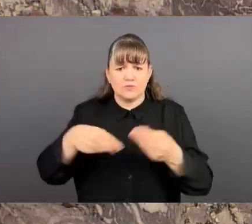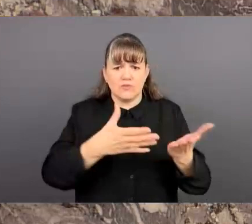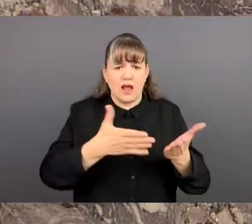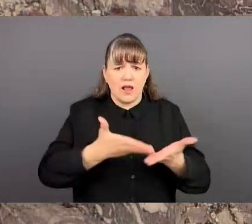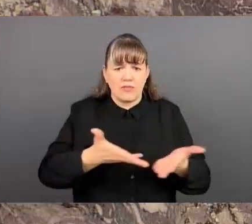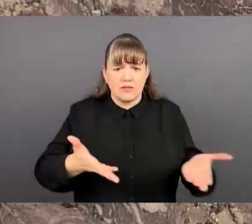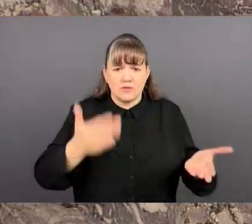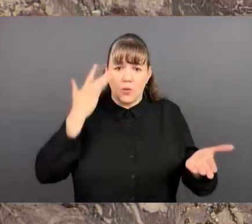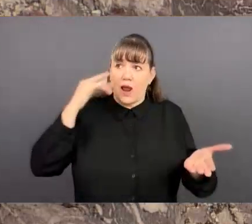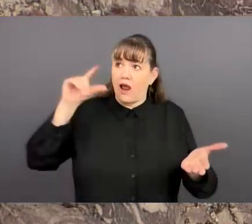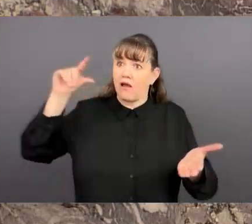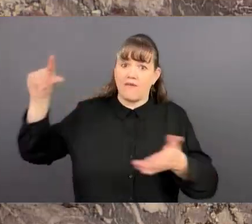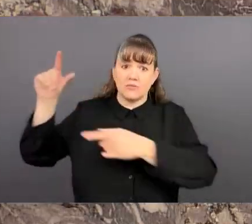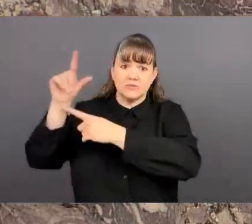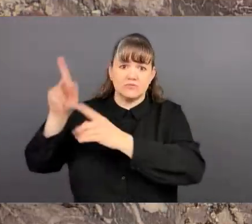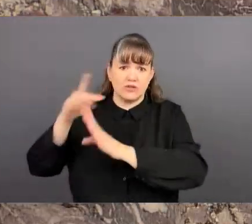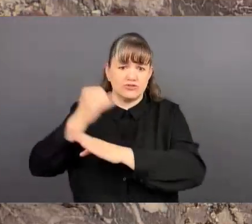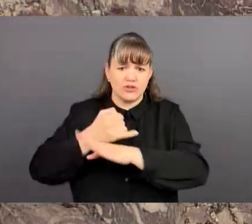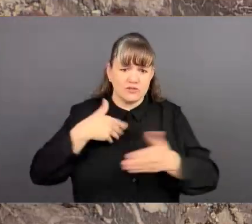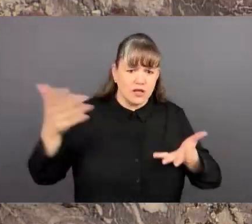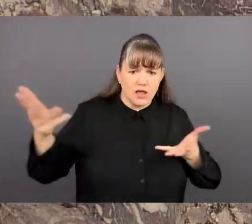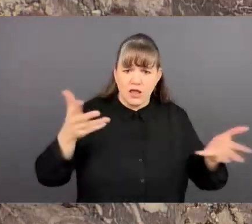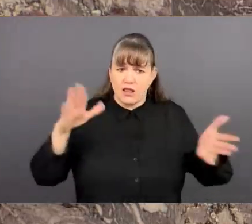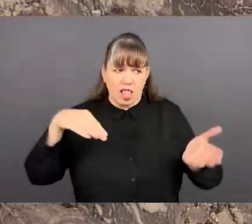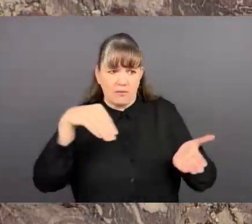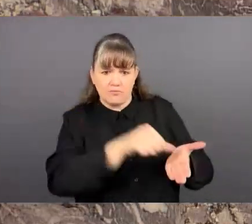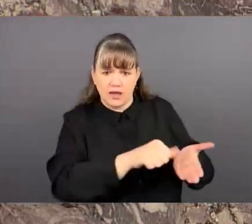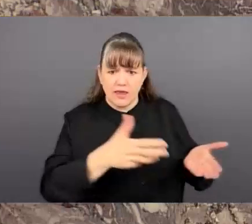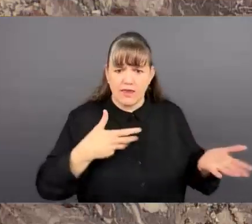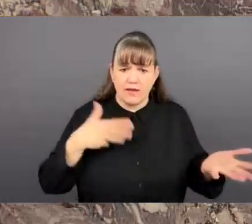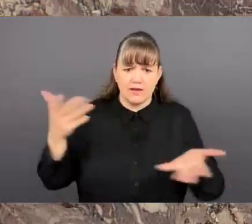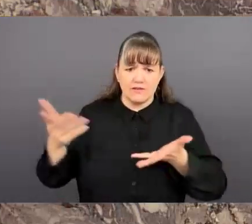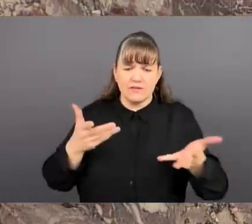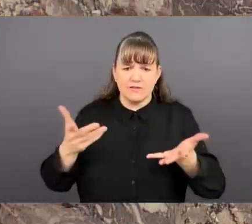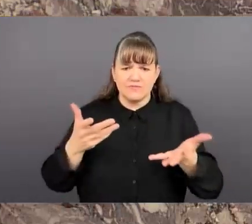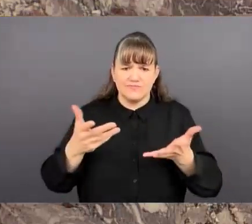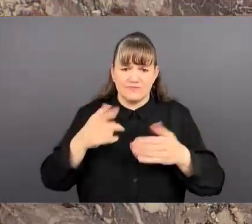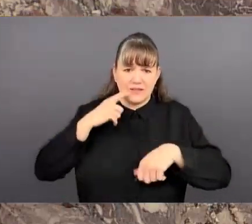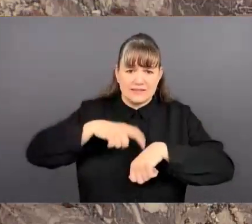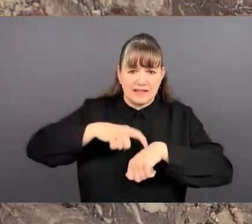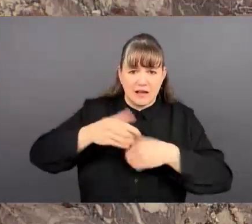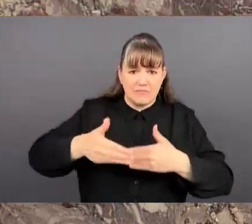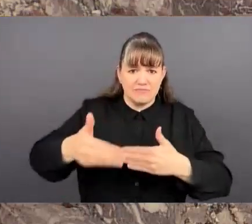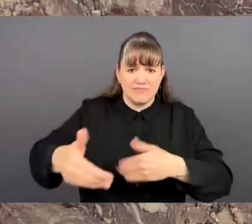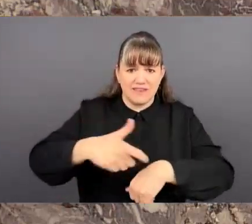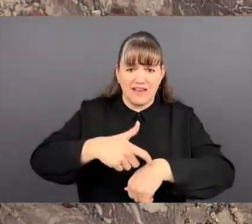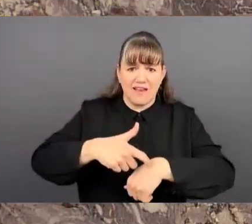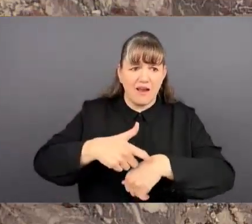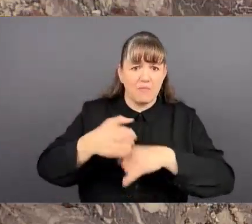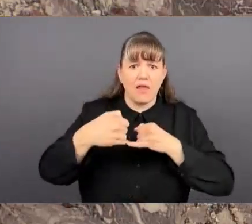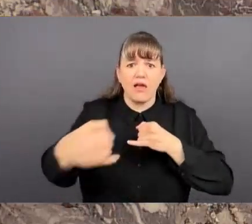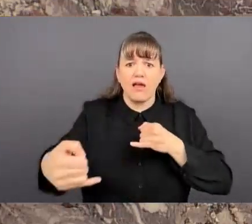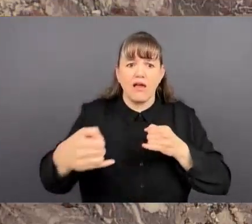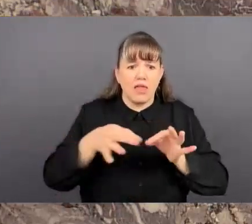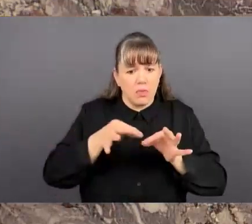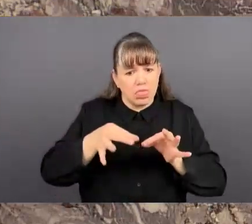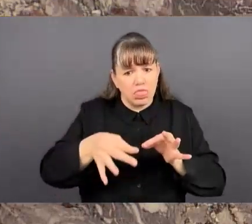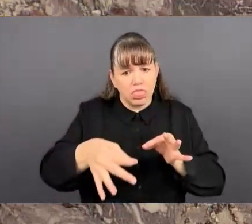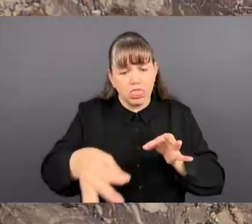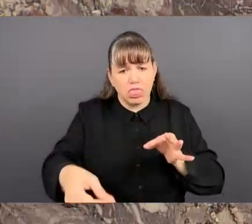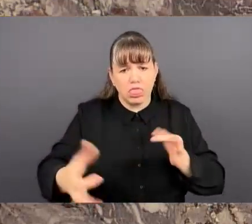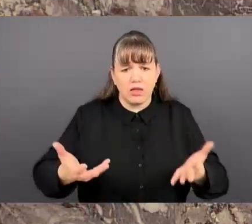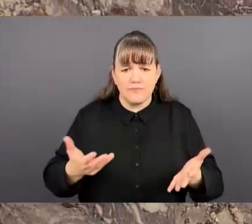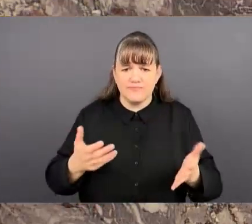infrastructure timelines then? My question to the minister, how does this government expect to deliver major infrastructure